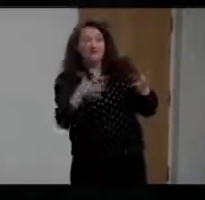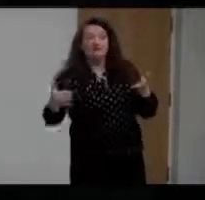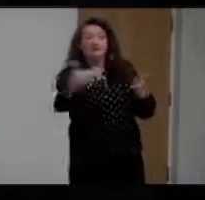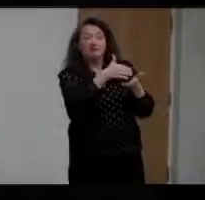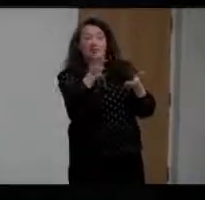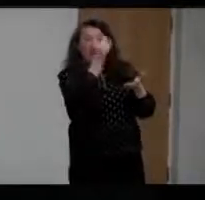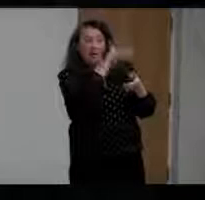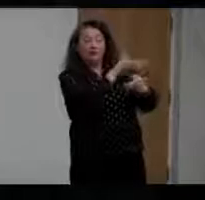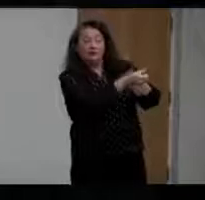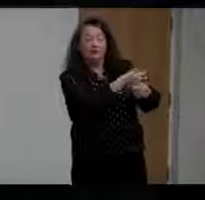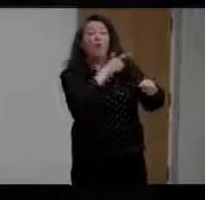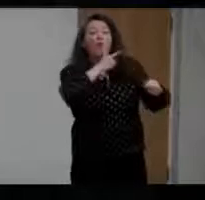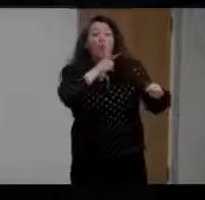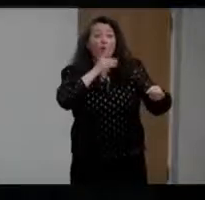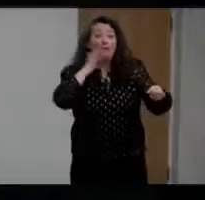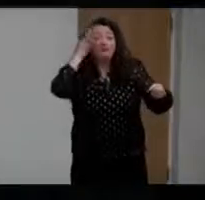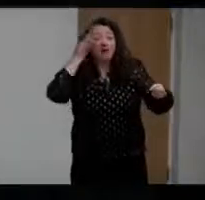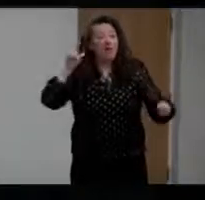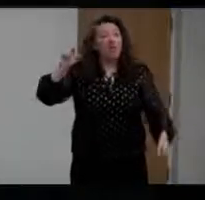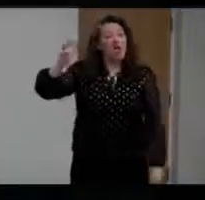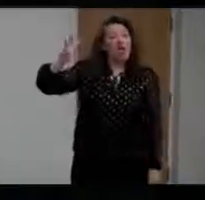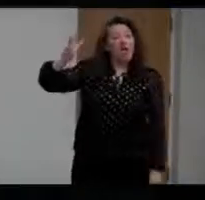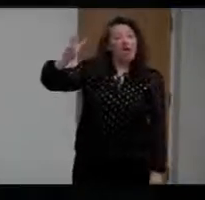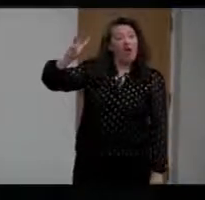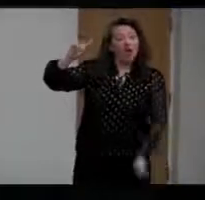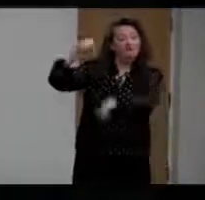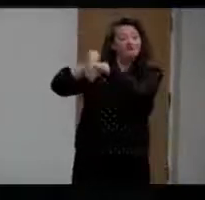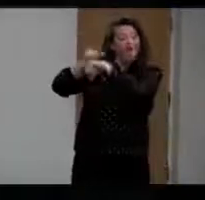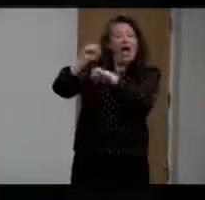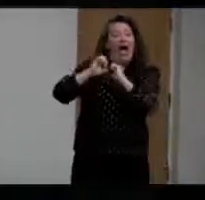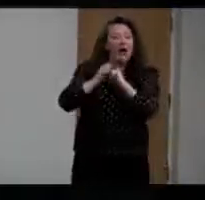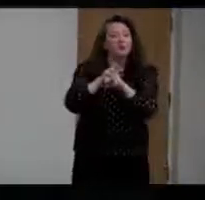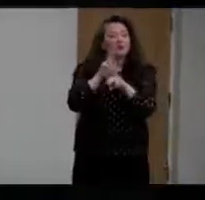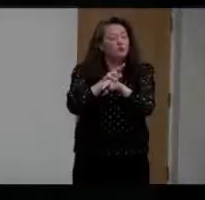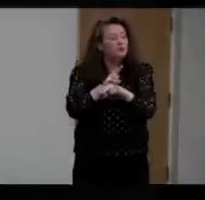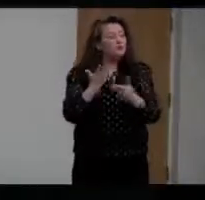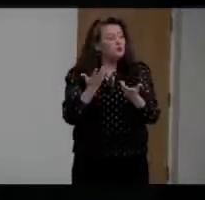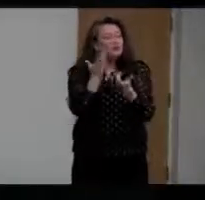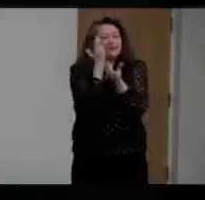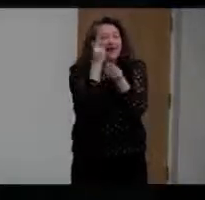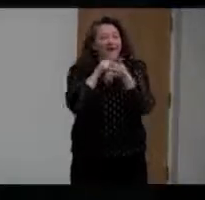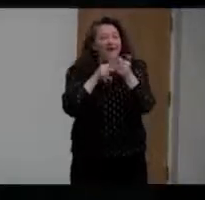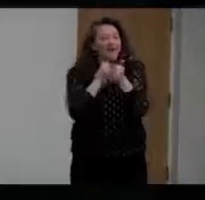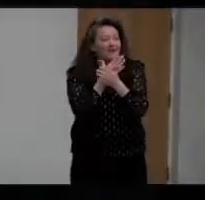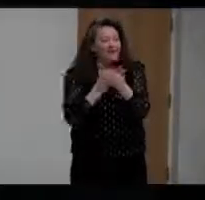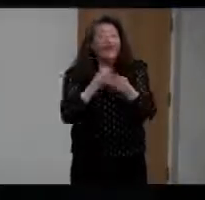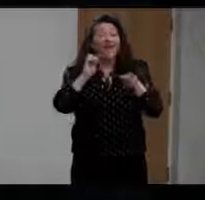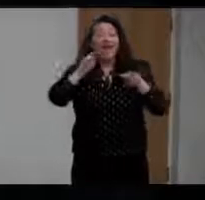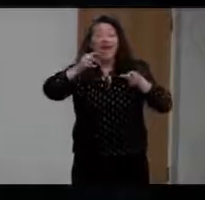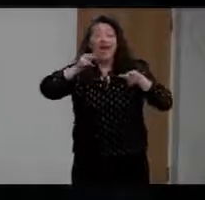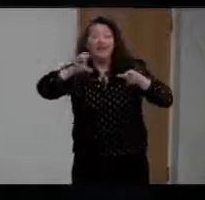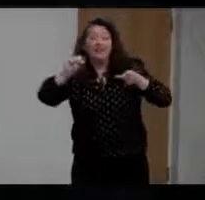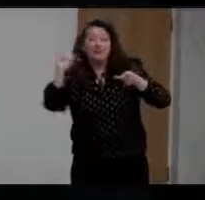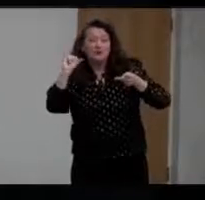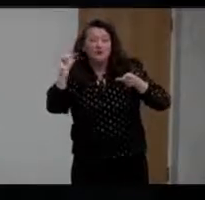Like, how do we build trust across society? And ethics has a role to play. And there's a little tension here sometimes in the different